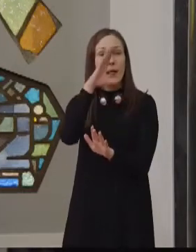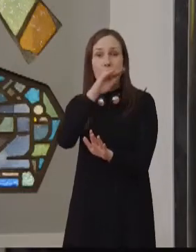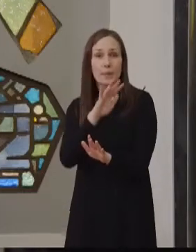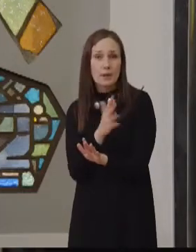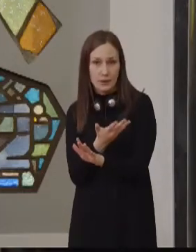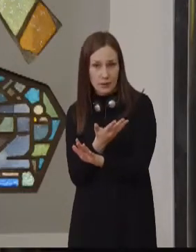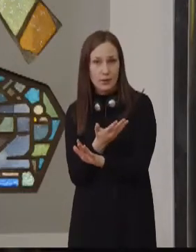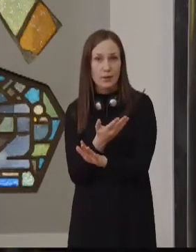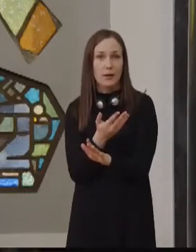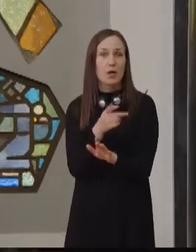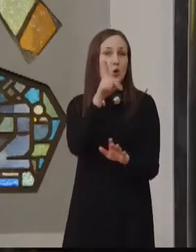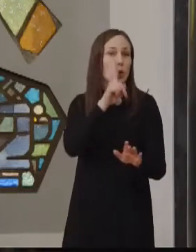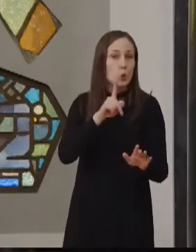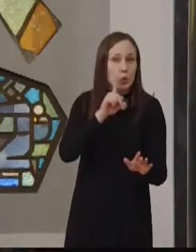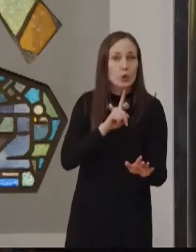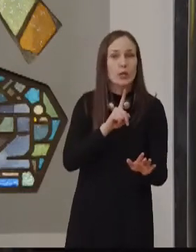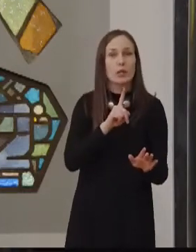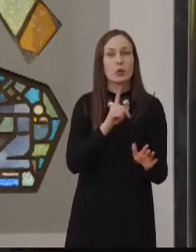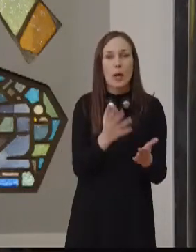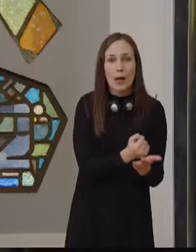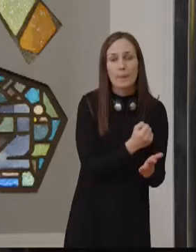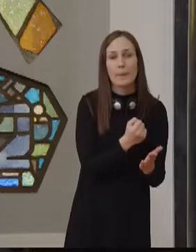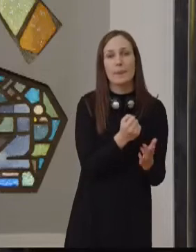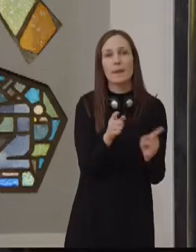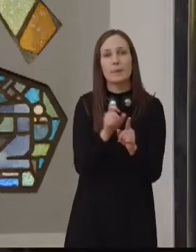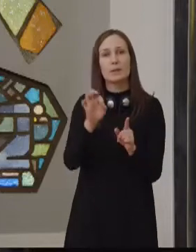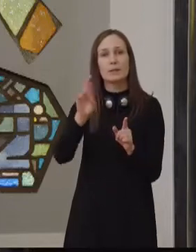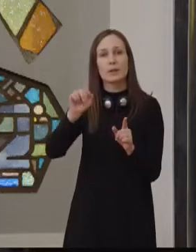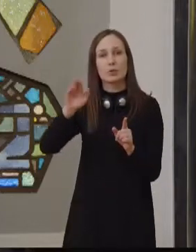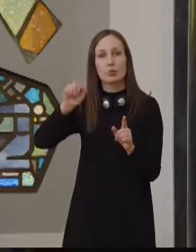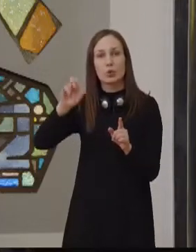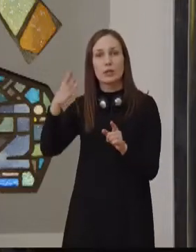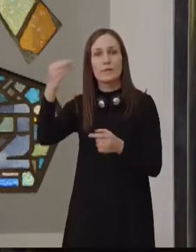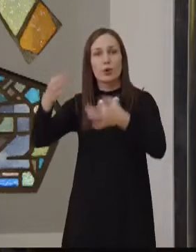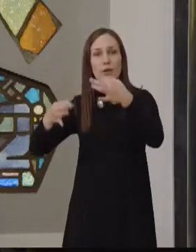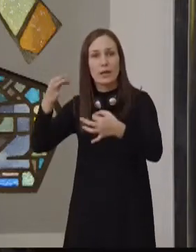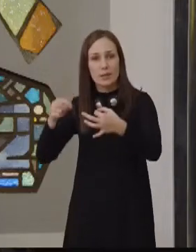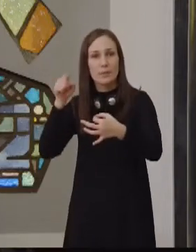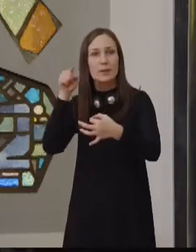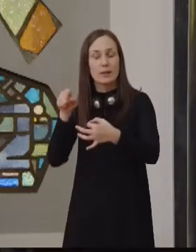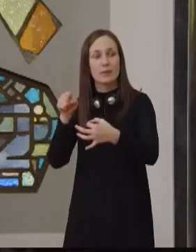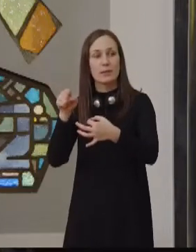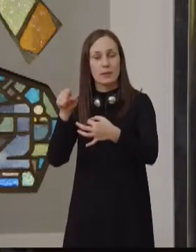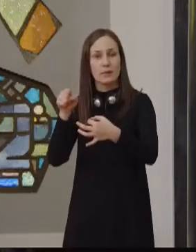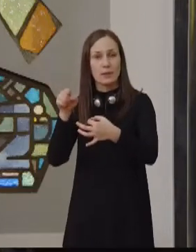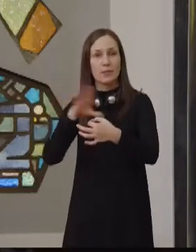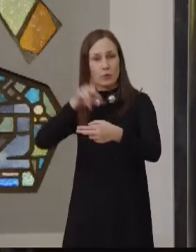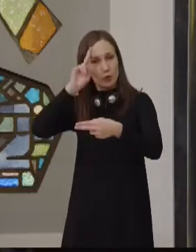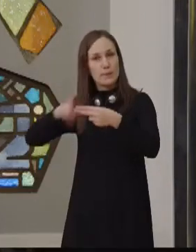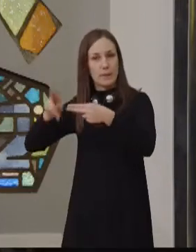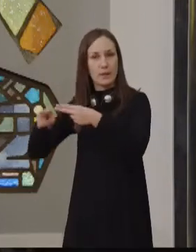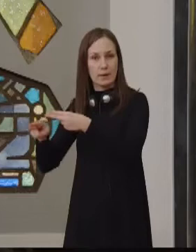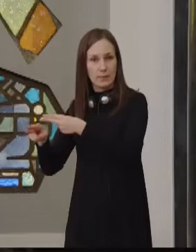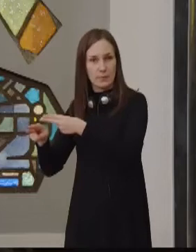In 20 years, we have managed to accumulate certain expectations, and the Human Rights Court